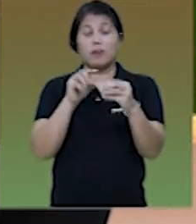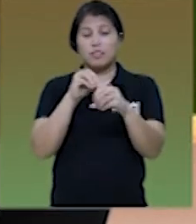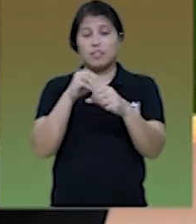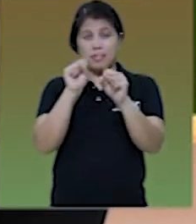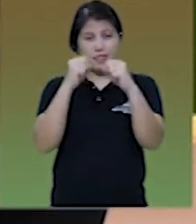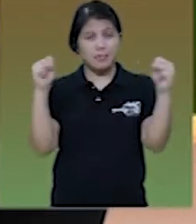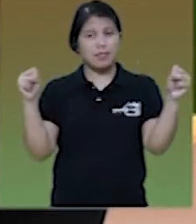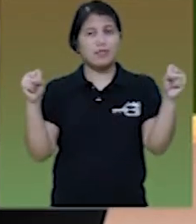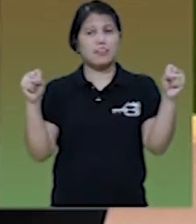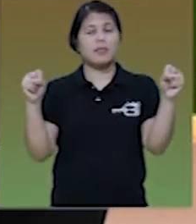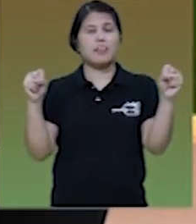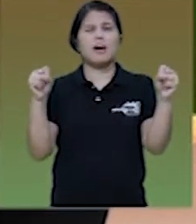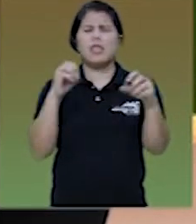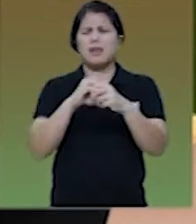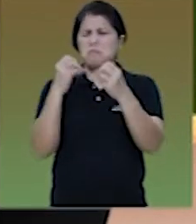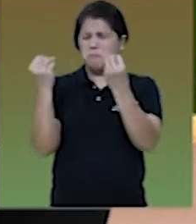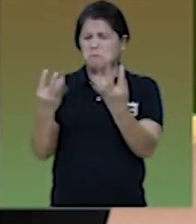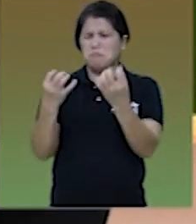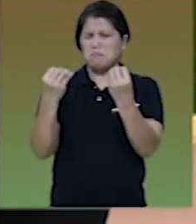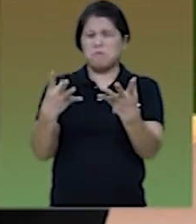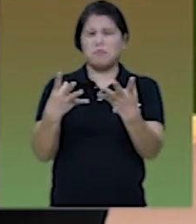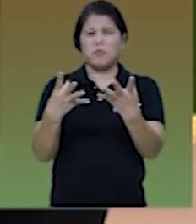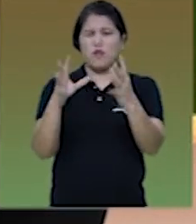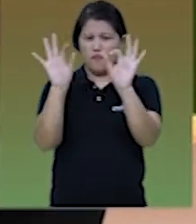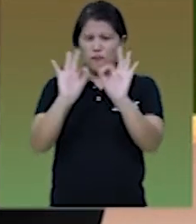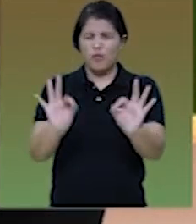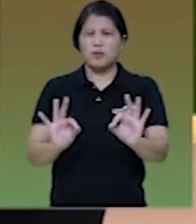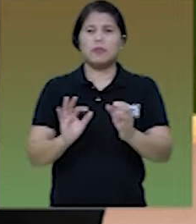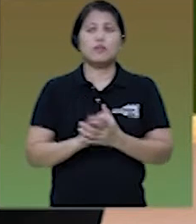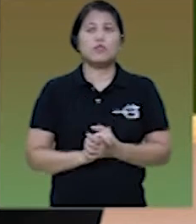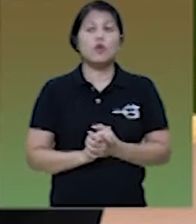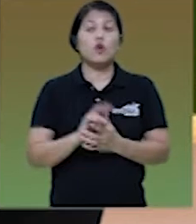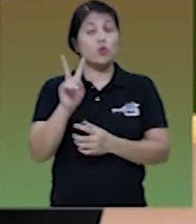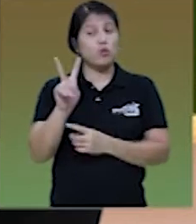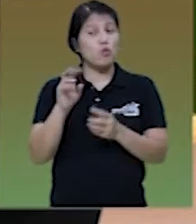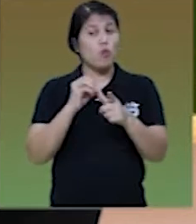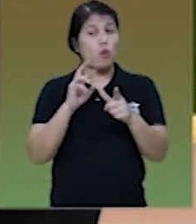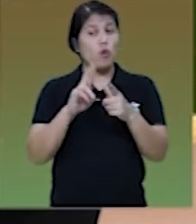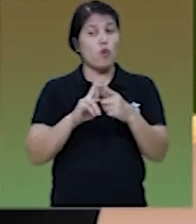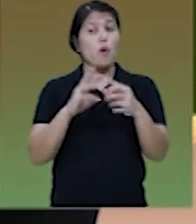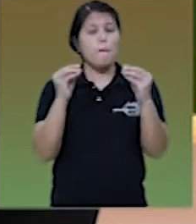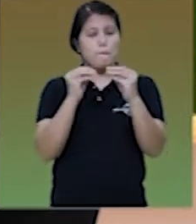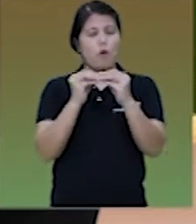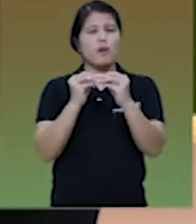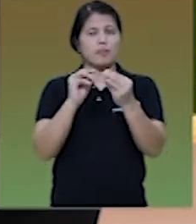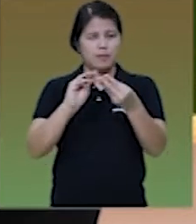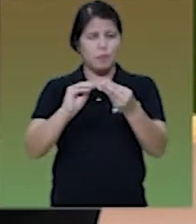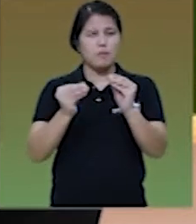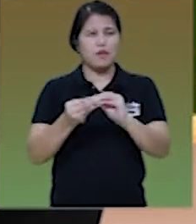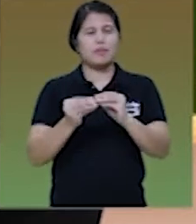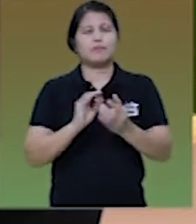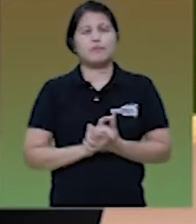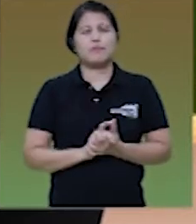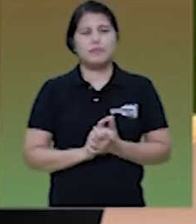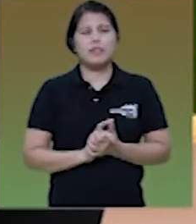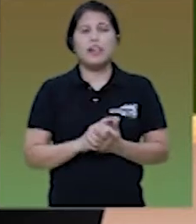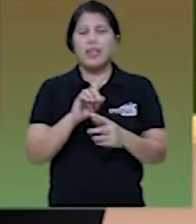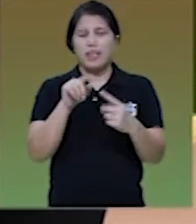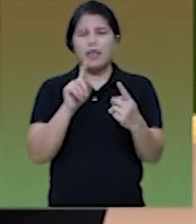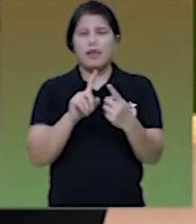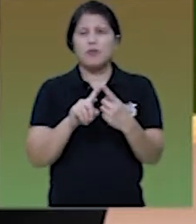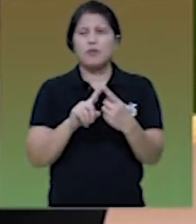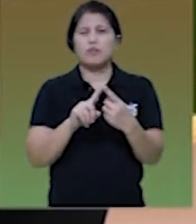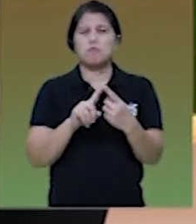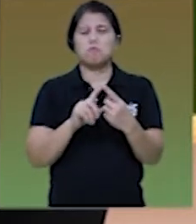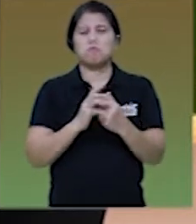sentence is in plural form or two or more in number, and when the action